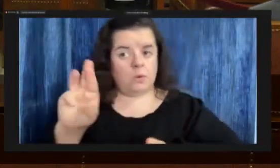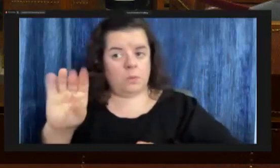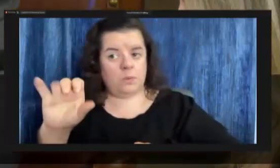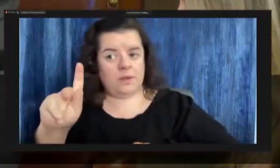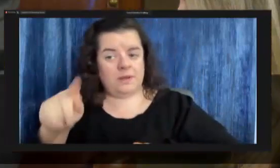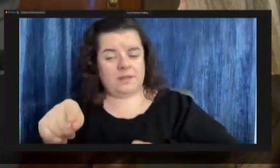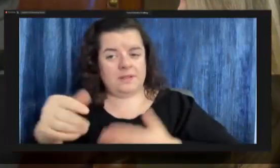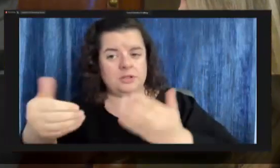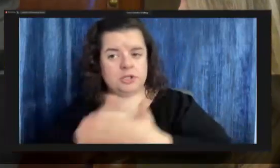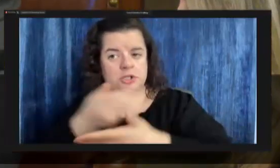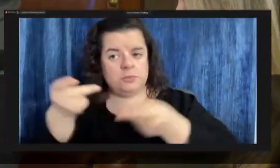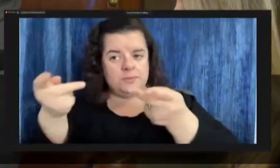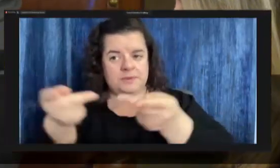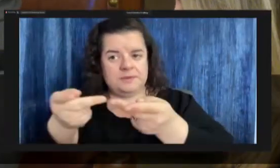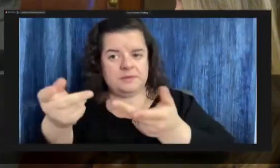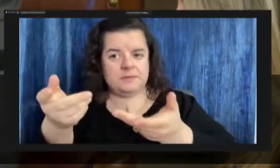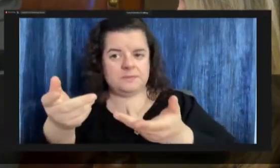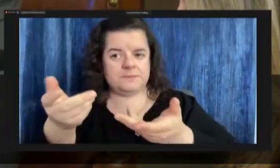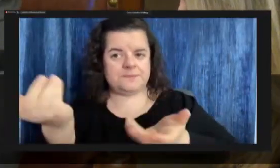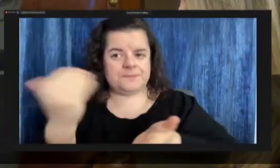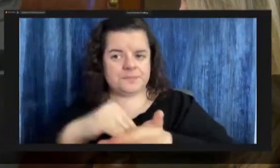new position. I guess, again,